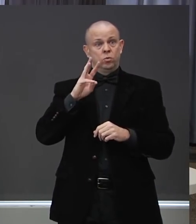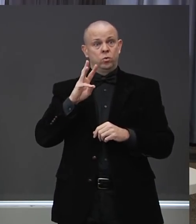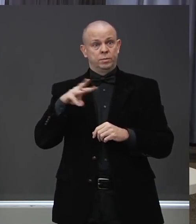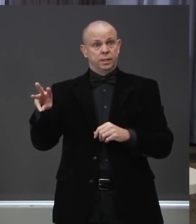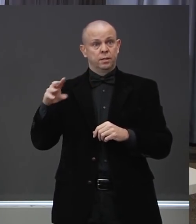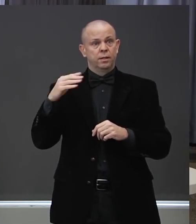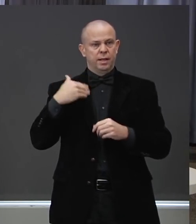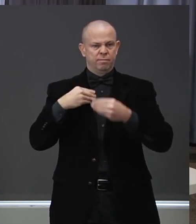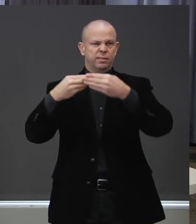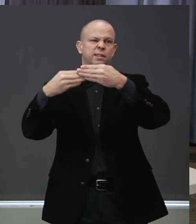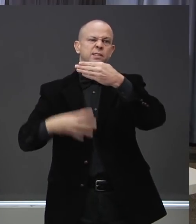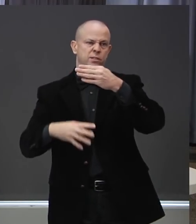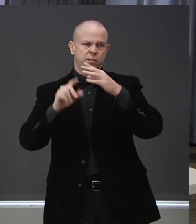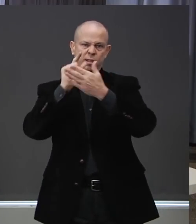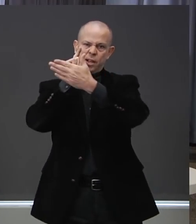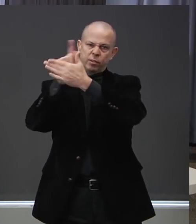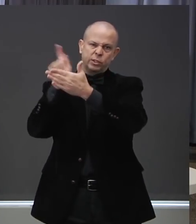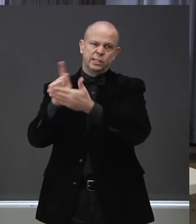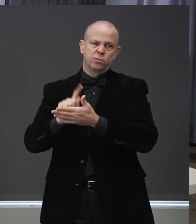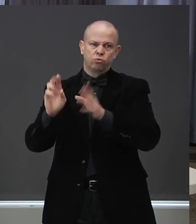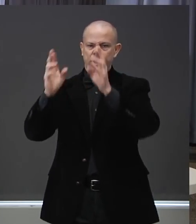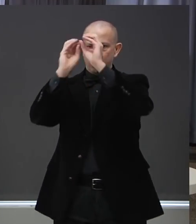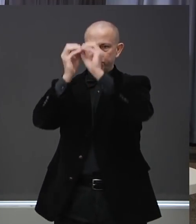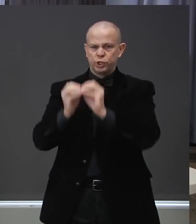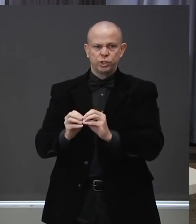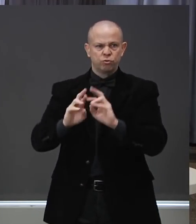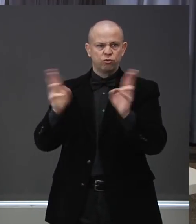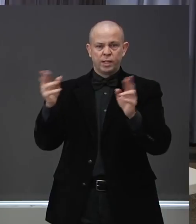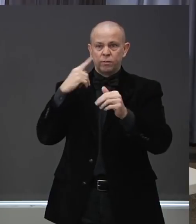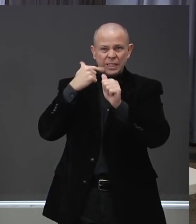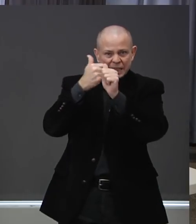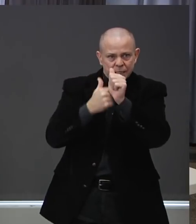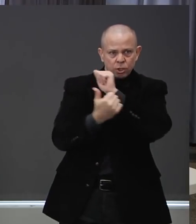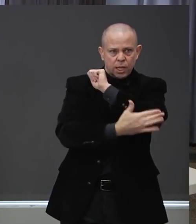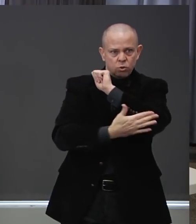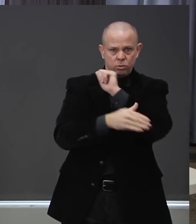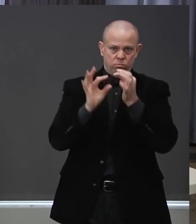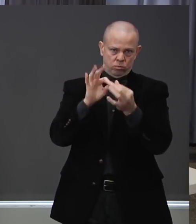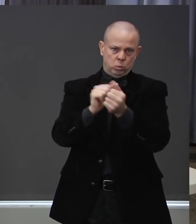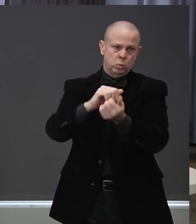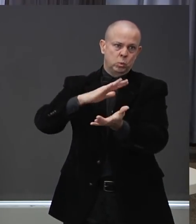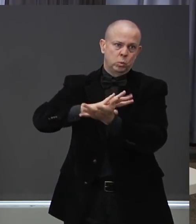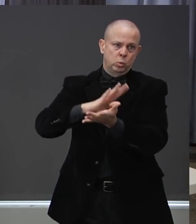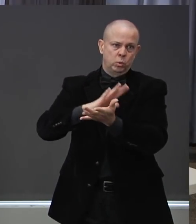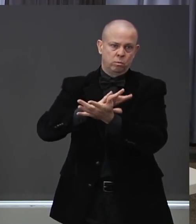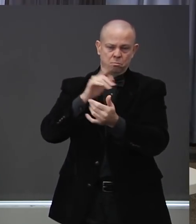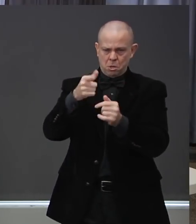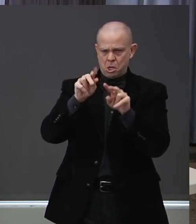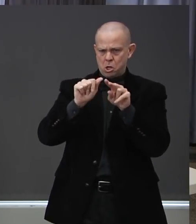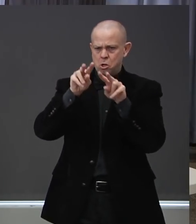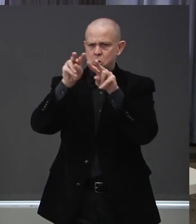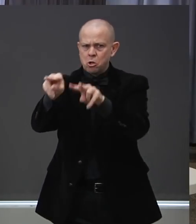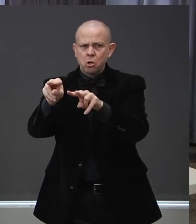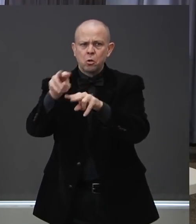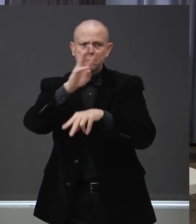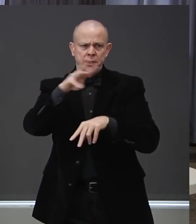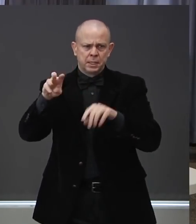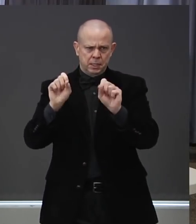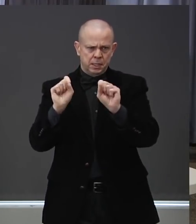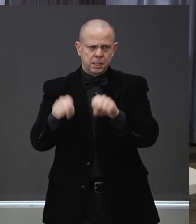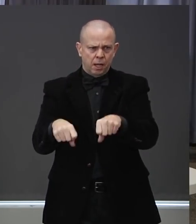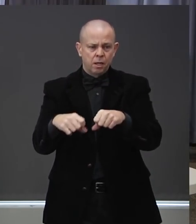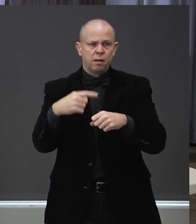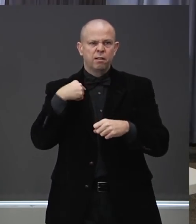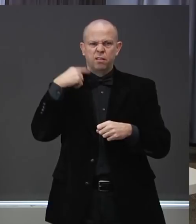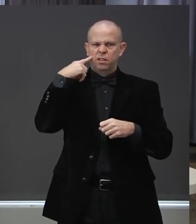with the metrics for each county for schools. So that's a great place to look. There's also a link that I think we can put on the screen.